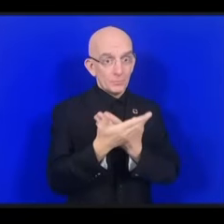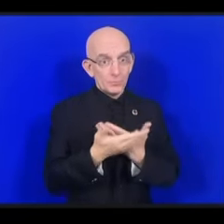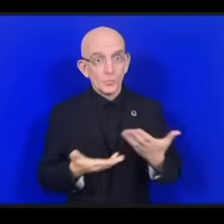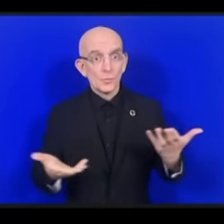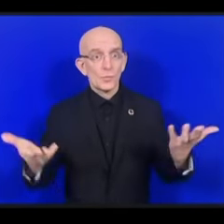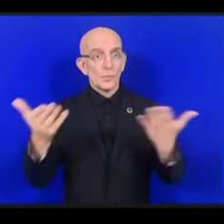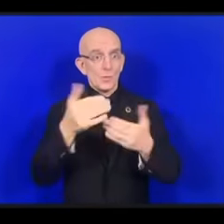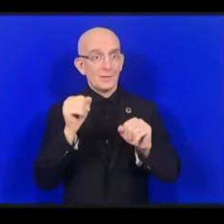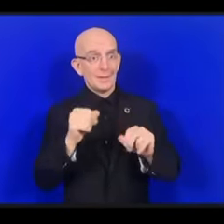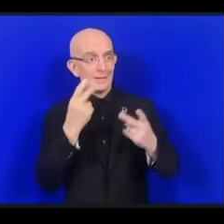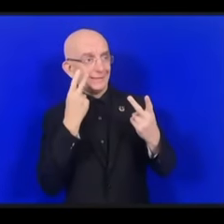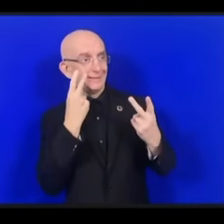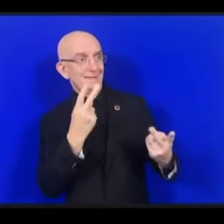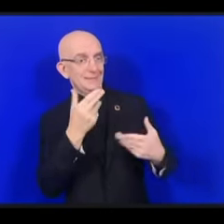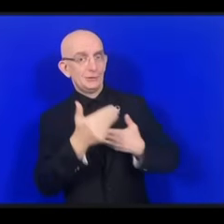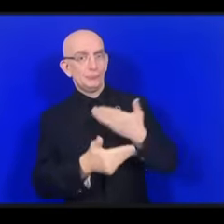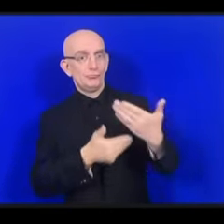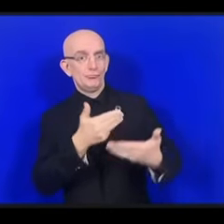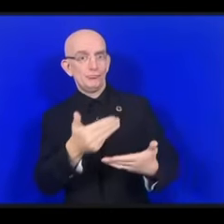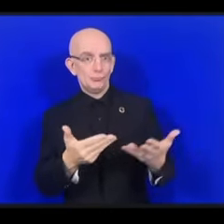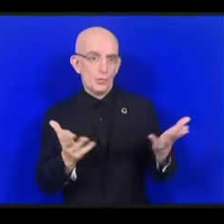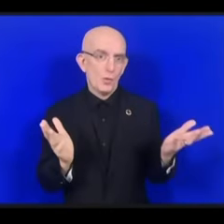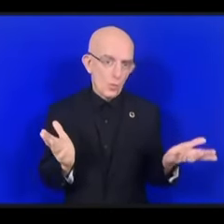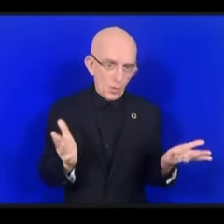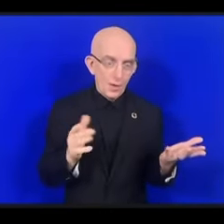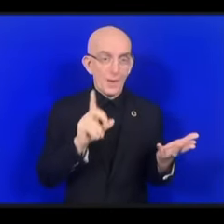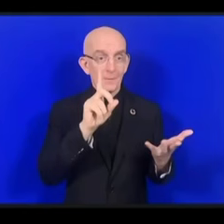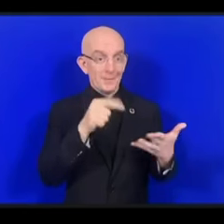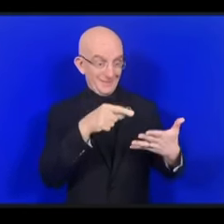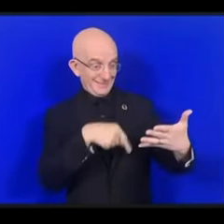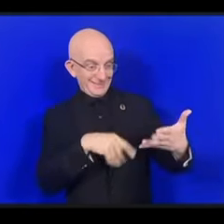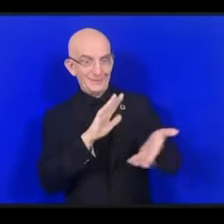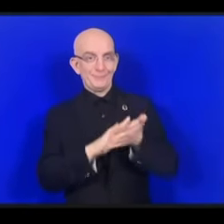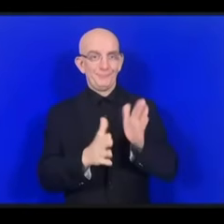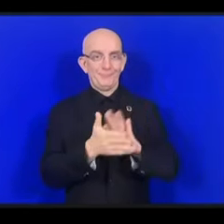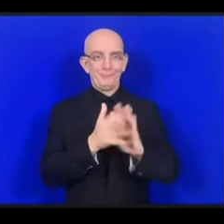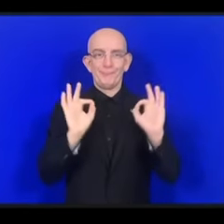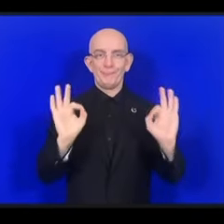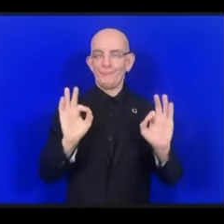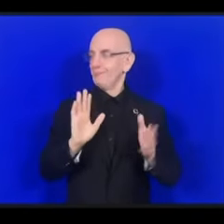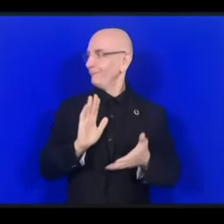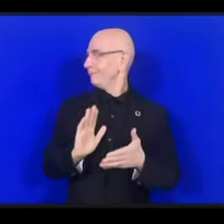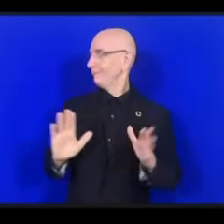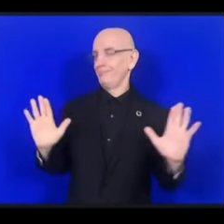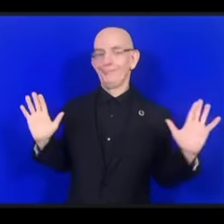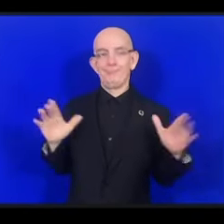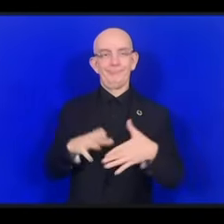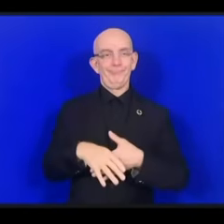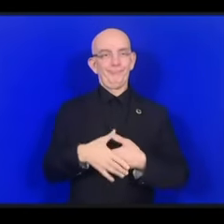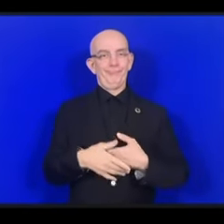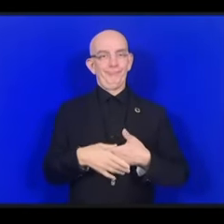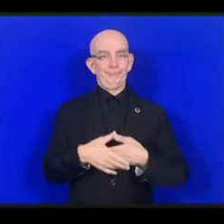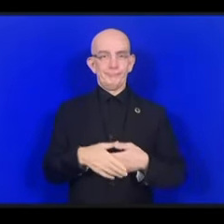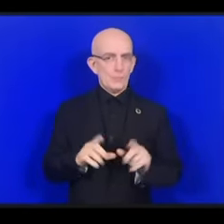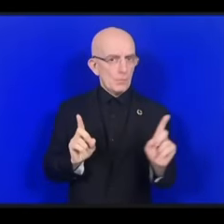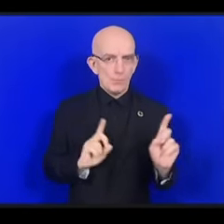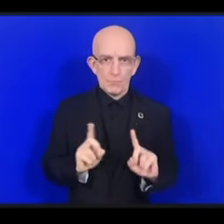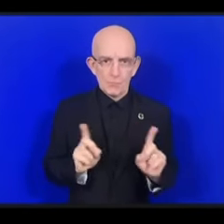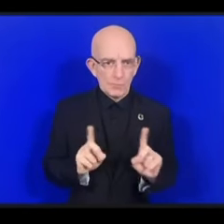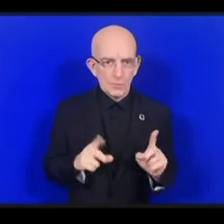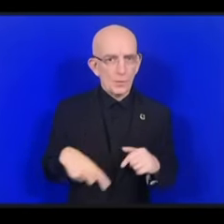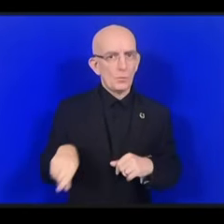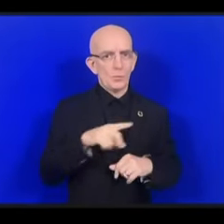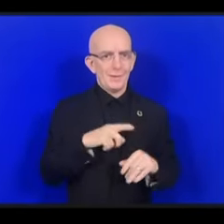emerging important outcomes, insights, and the key messages, as well as forward-thinking actions and